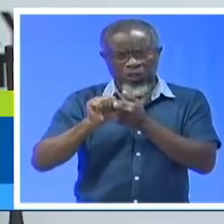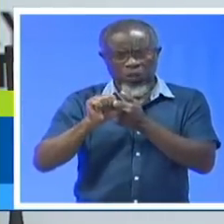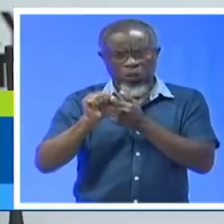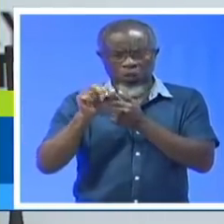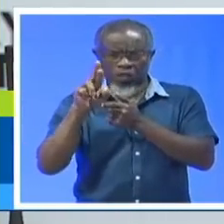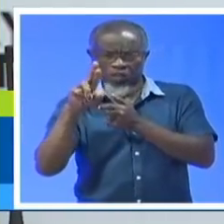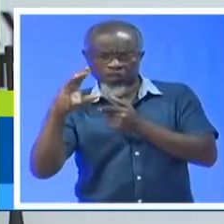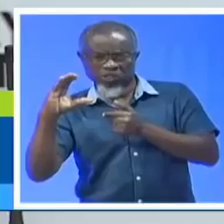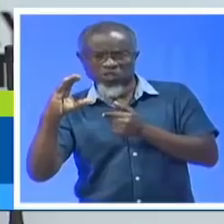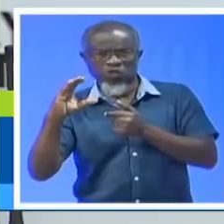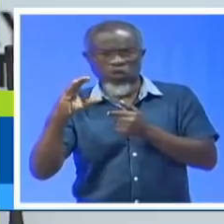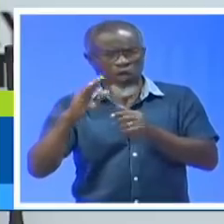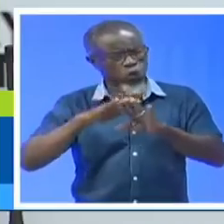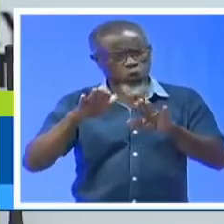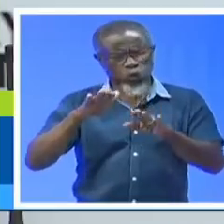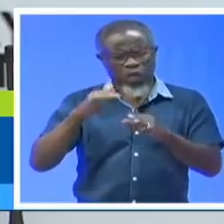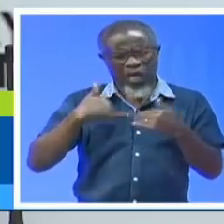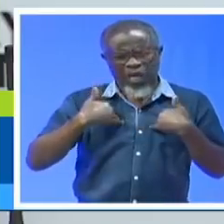the exact figure,